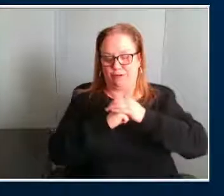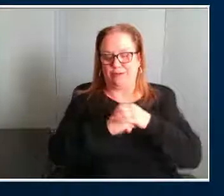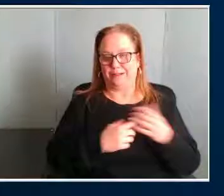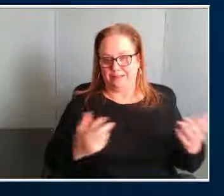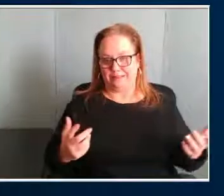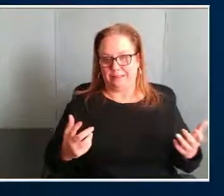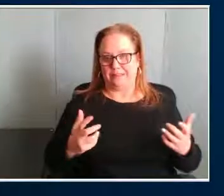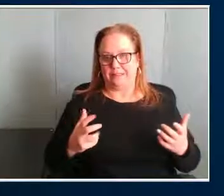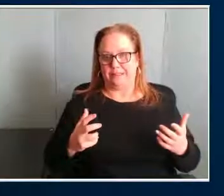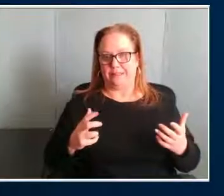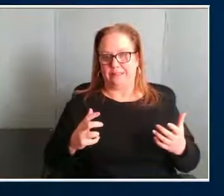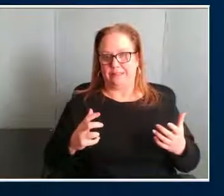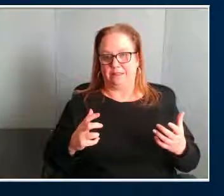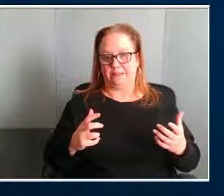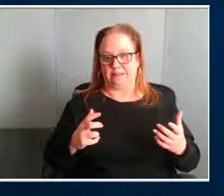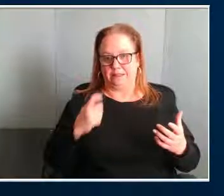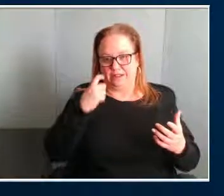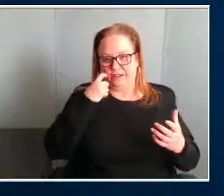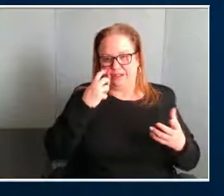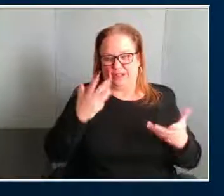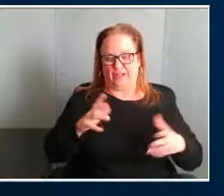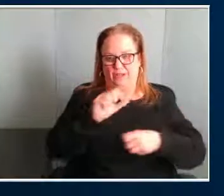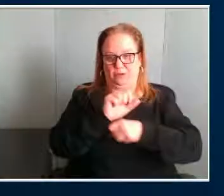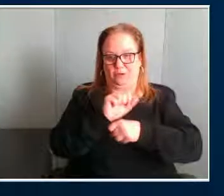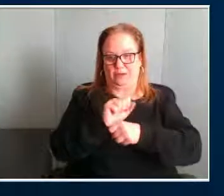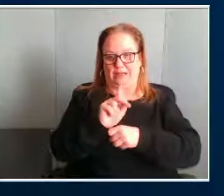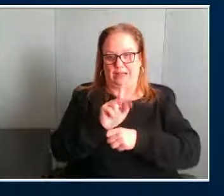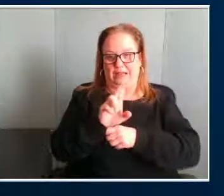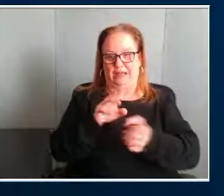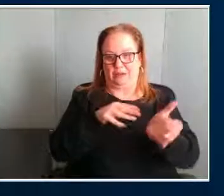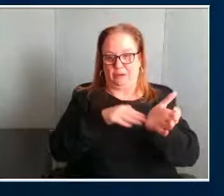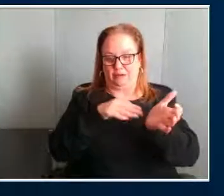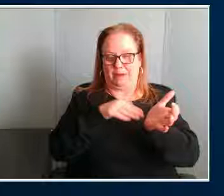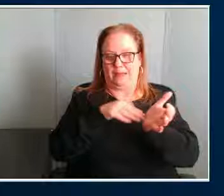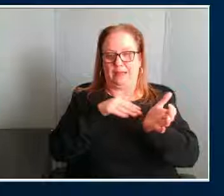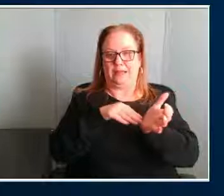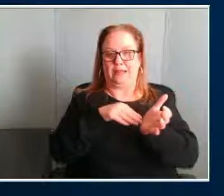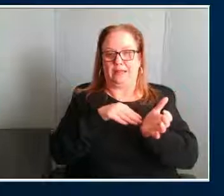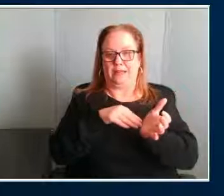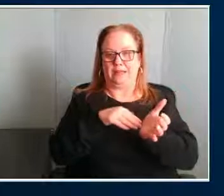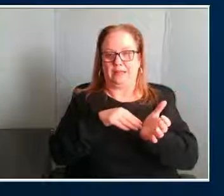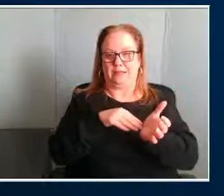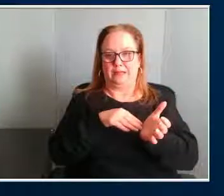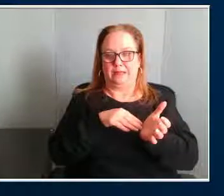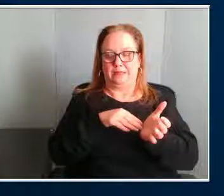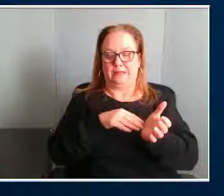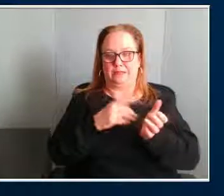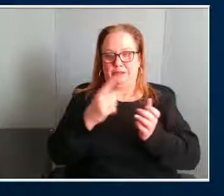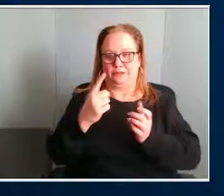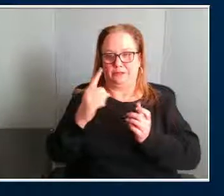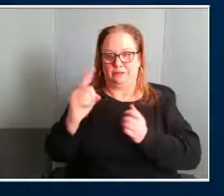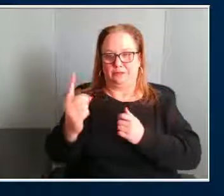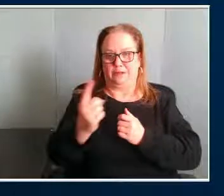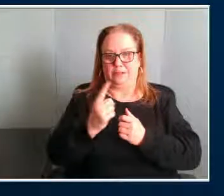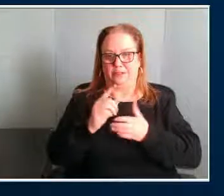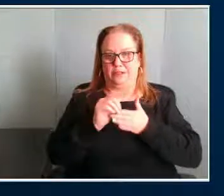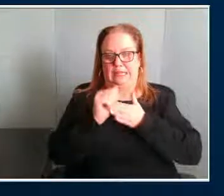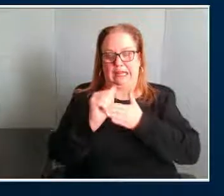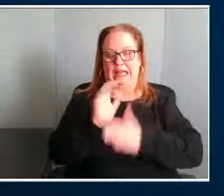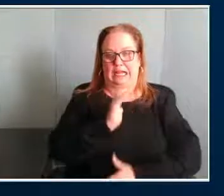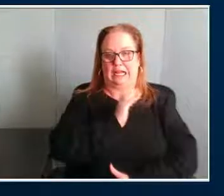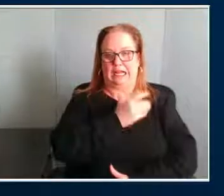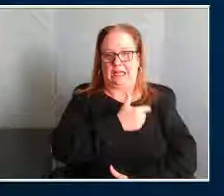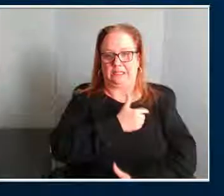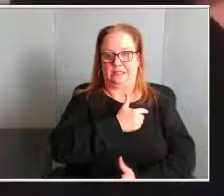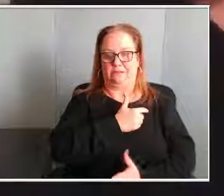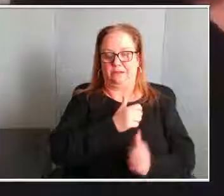and she had just gotten off work there at KU Medical Center. So she's the one that she guided us through